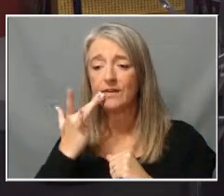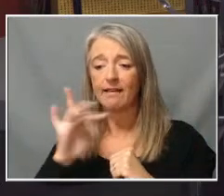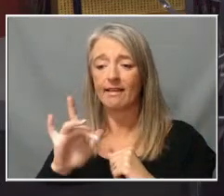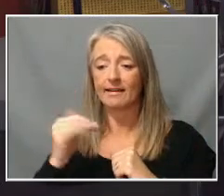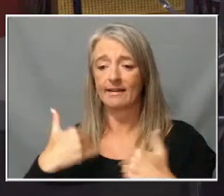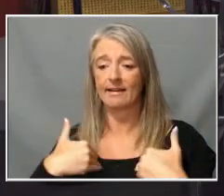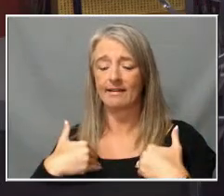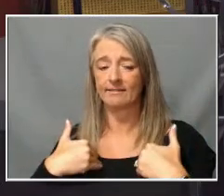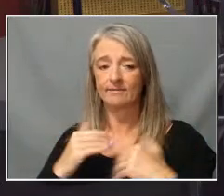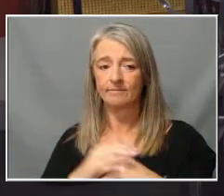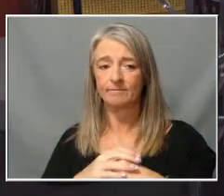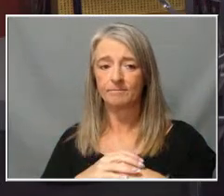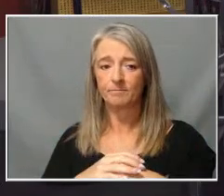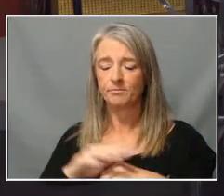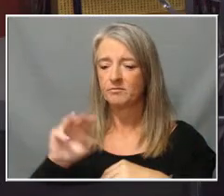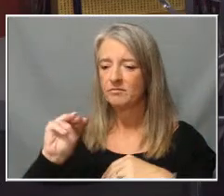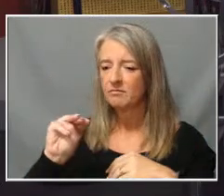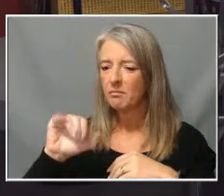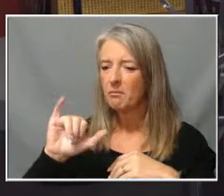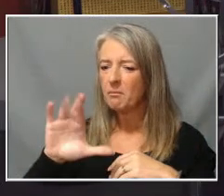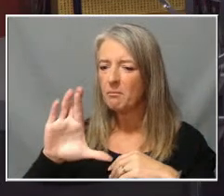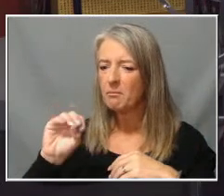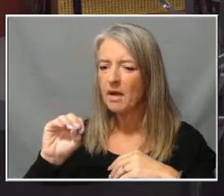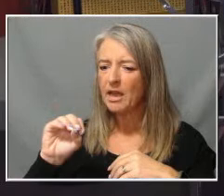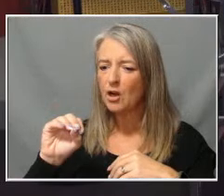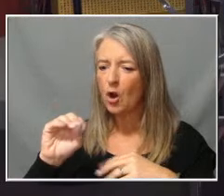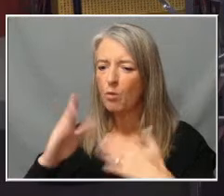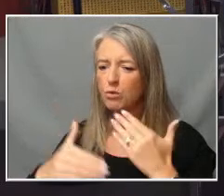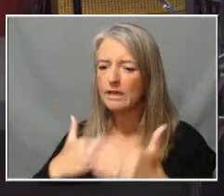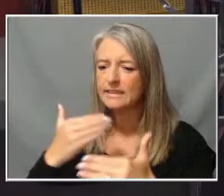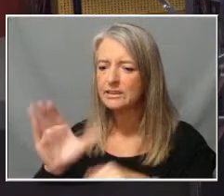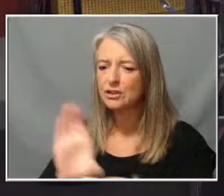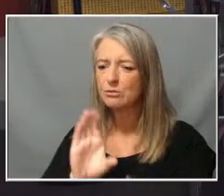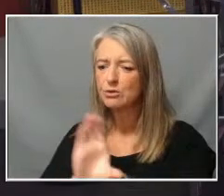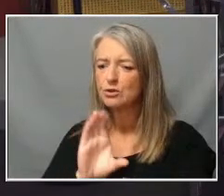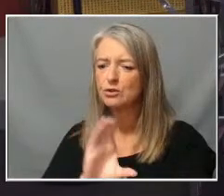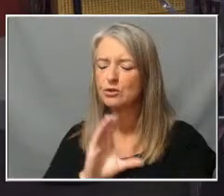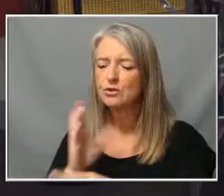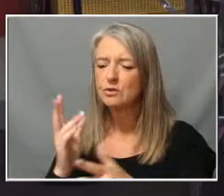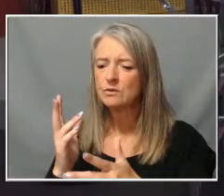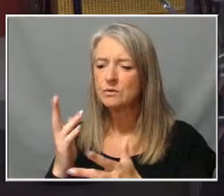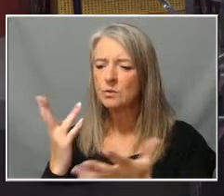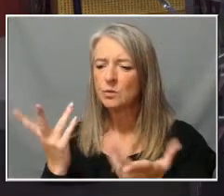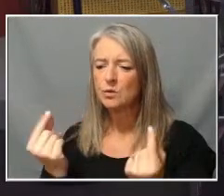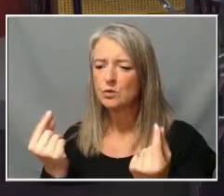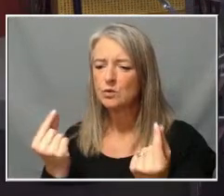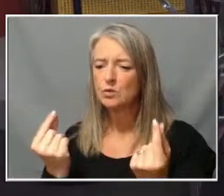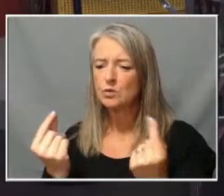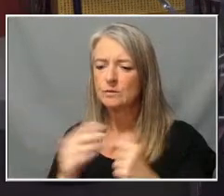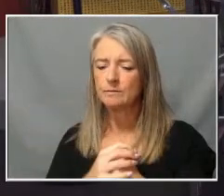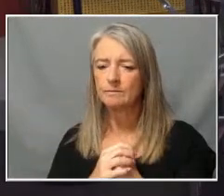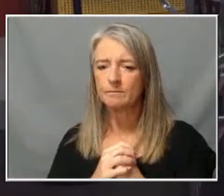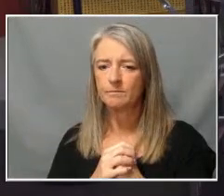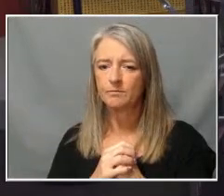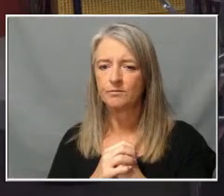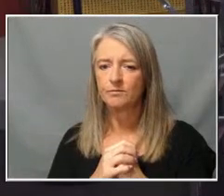this microprocessor. What's this computer doing inside? Maybe Dr. Rosenthal explain the science behind it. Well, you can make